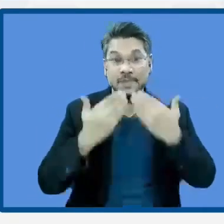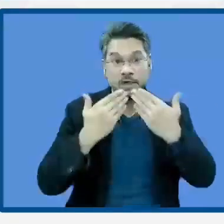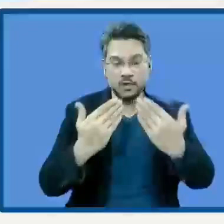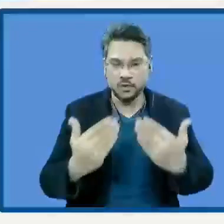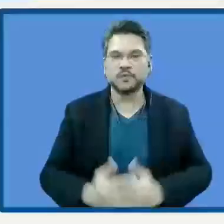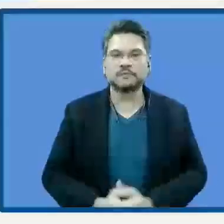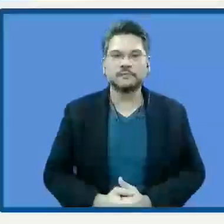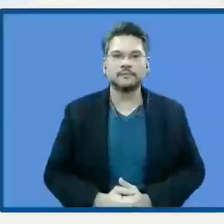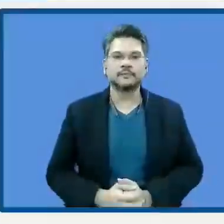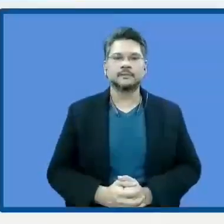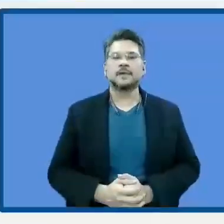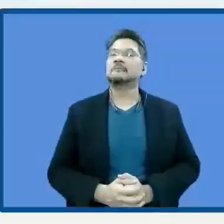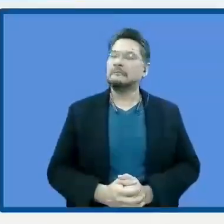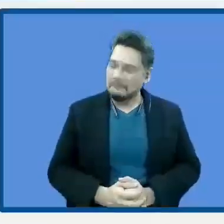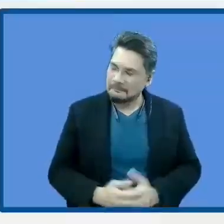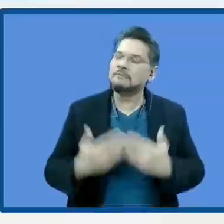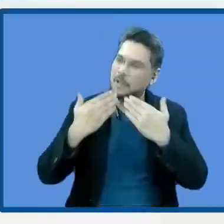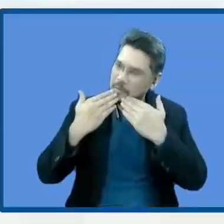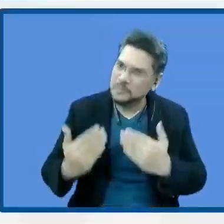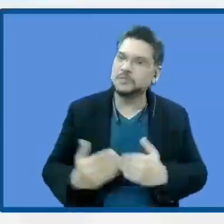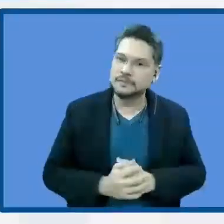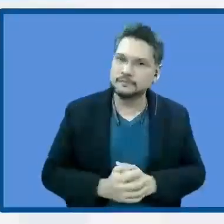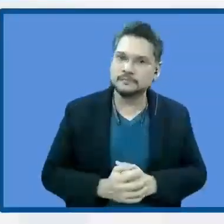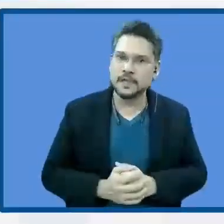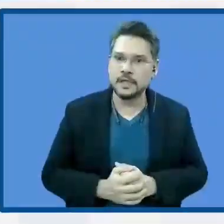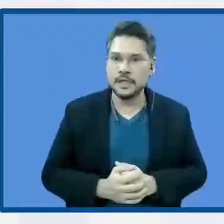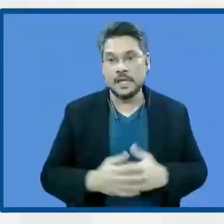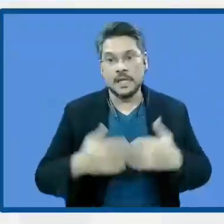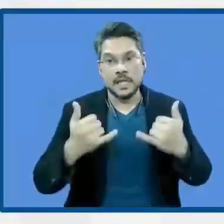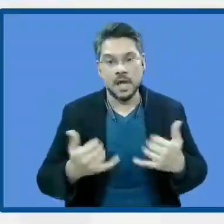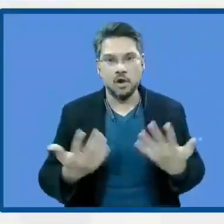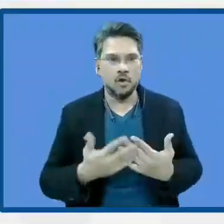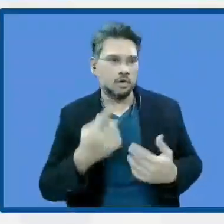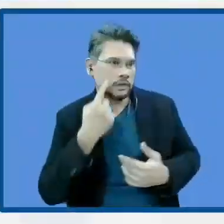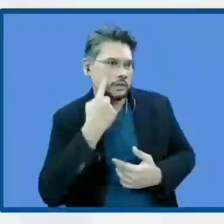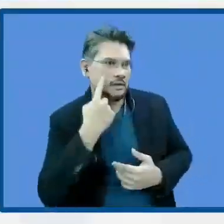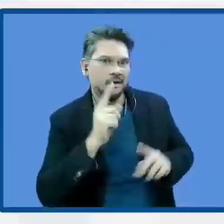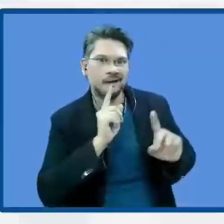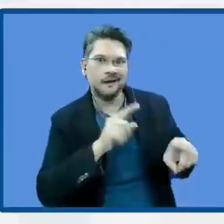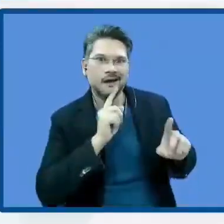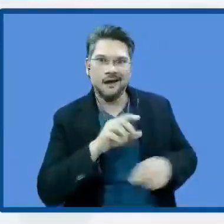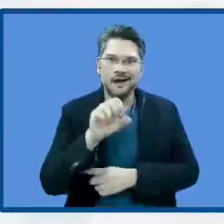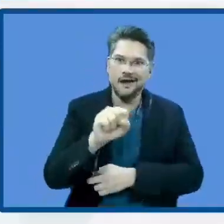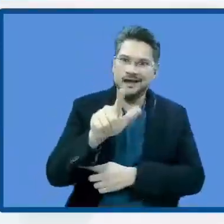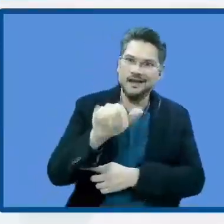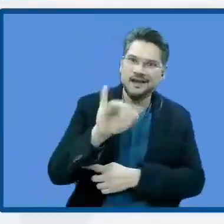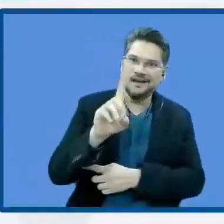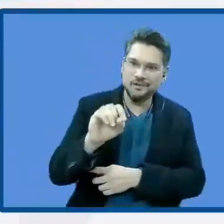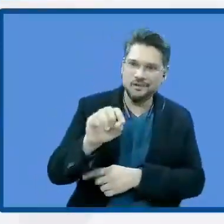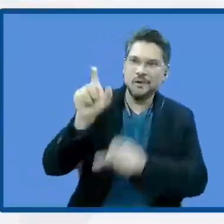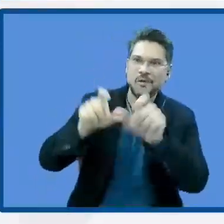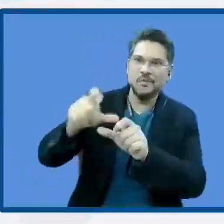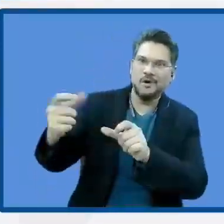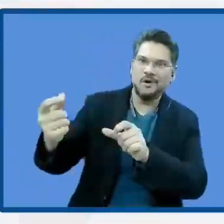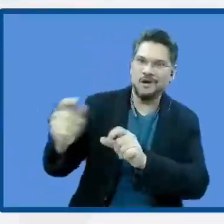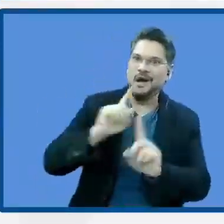Thank you. We are now seeing the answers in Slido from the participants, and we see the